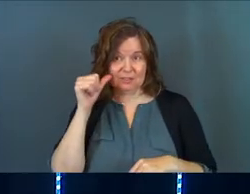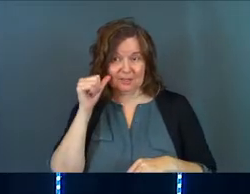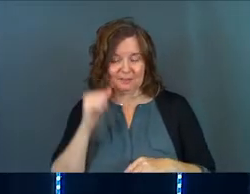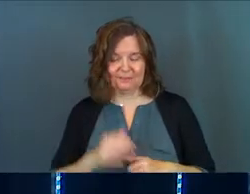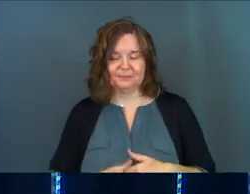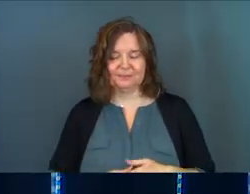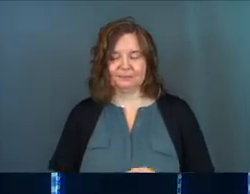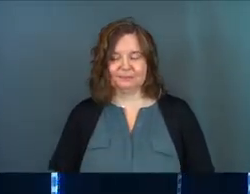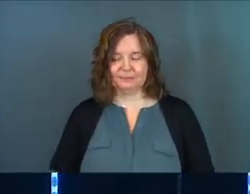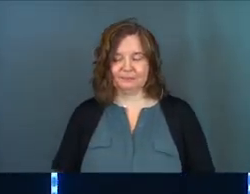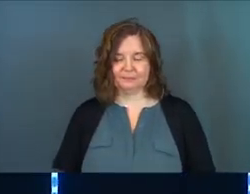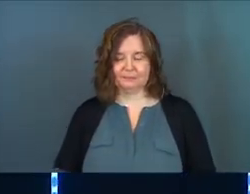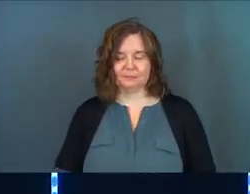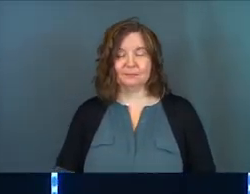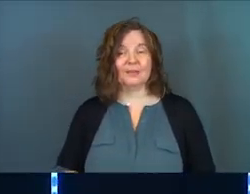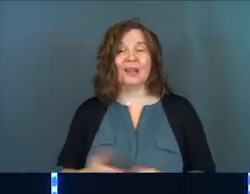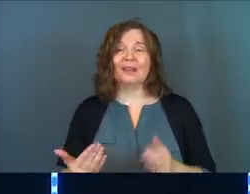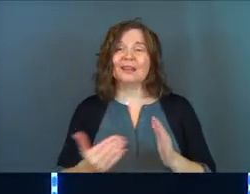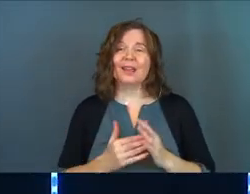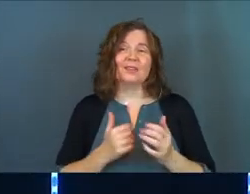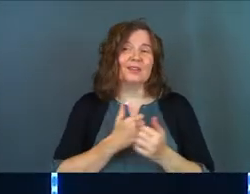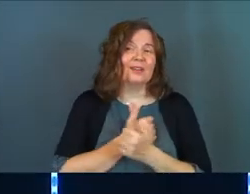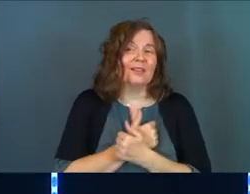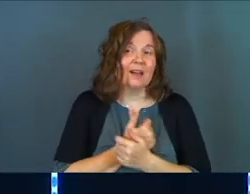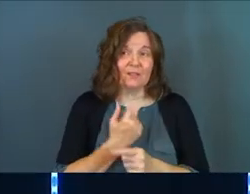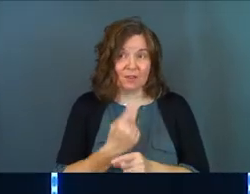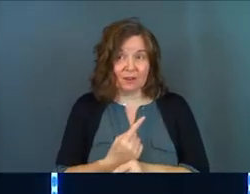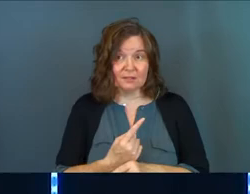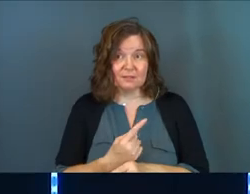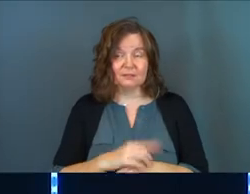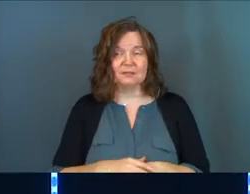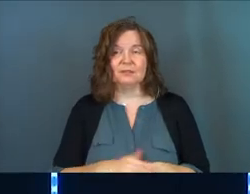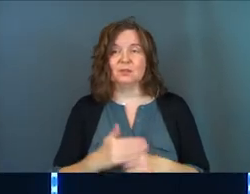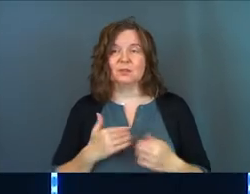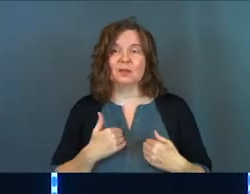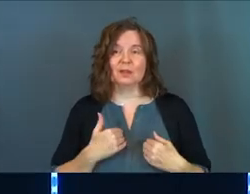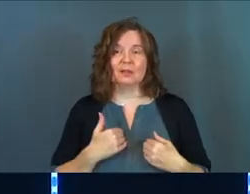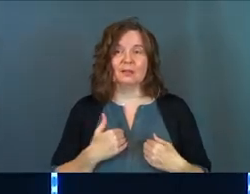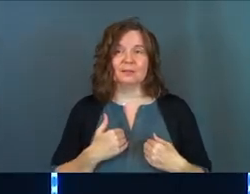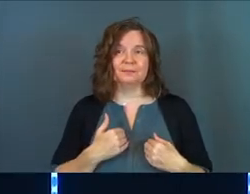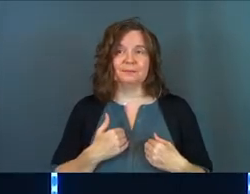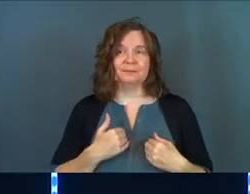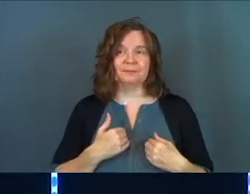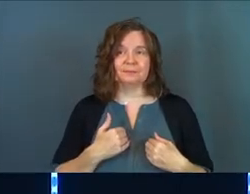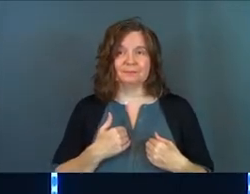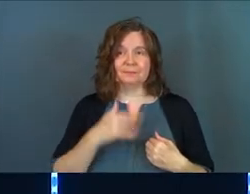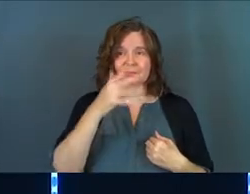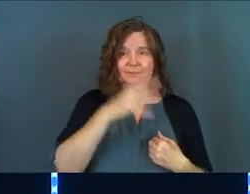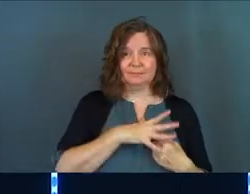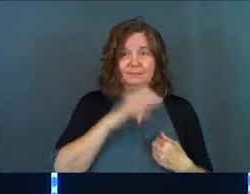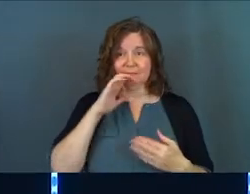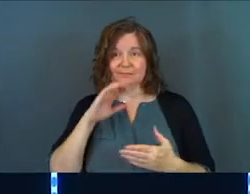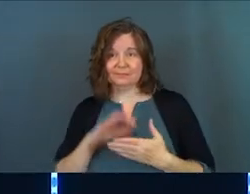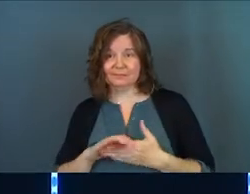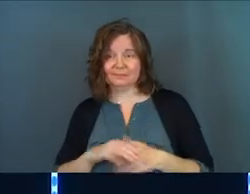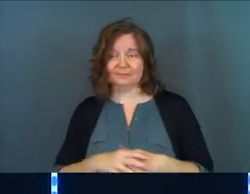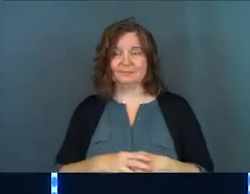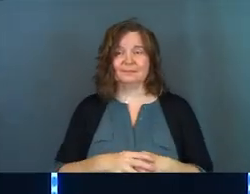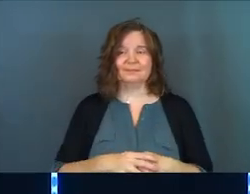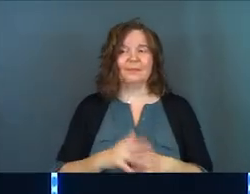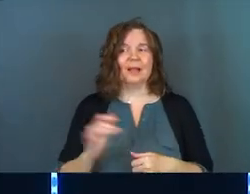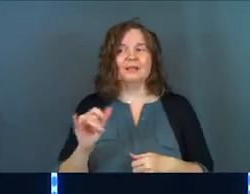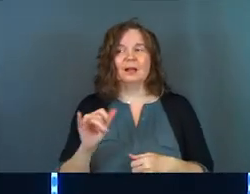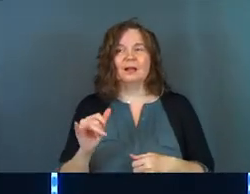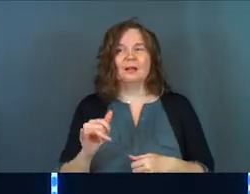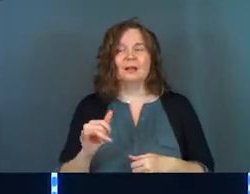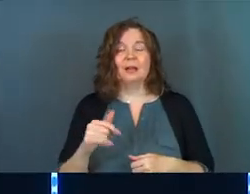yesterday. And again, there's love, right? You got the man and the wife. And